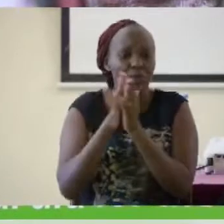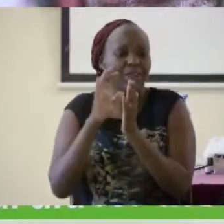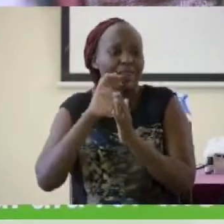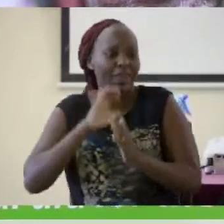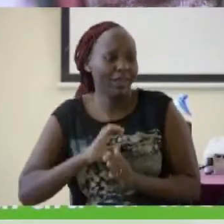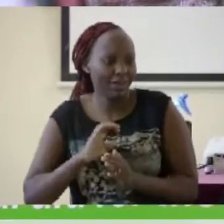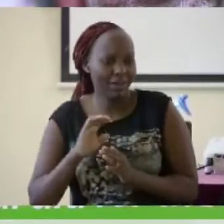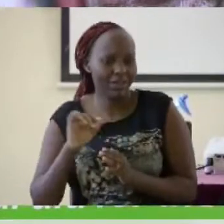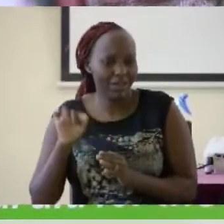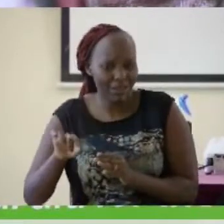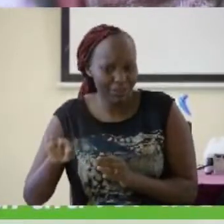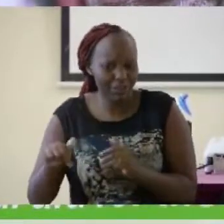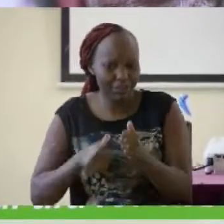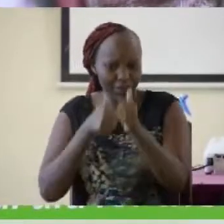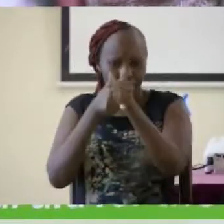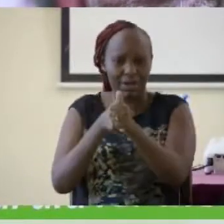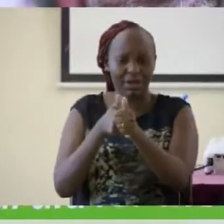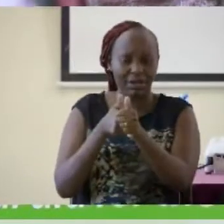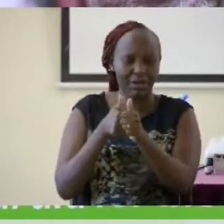cultural